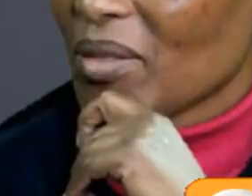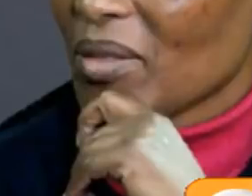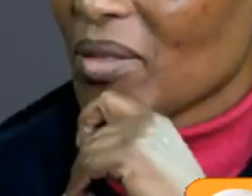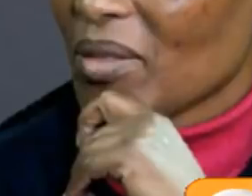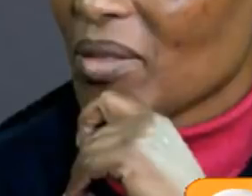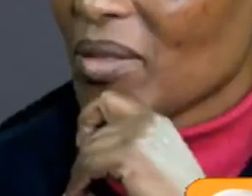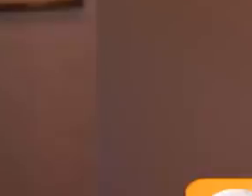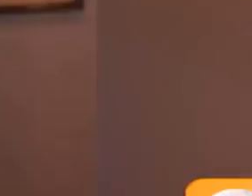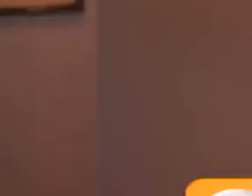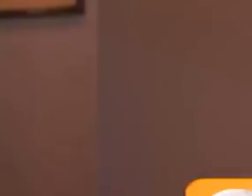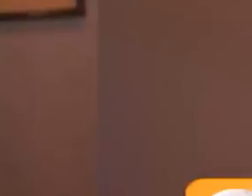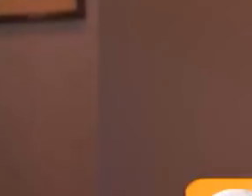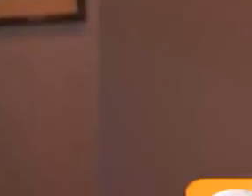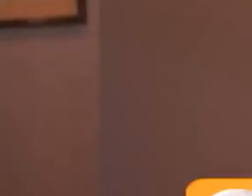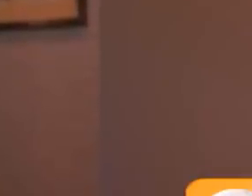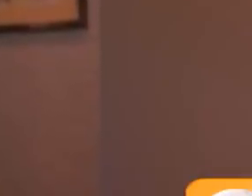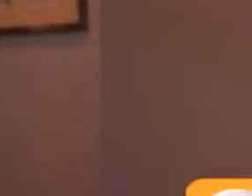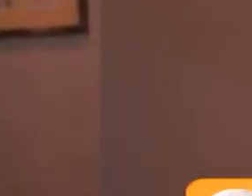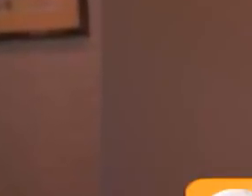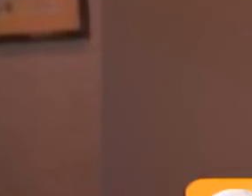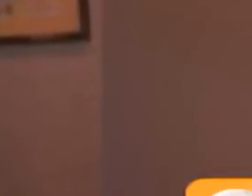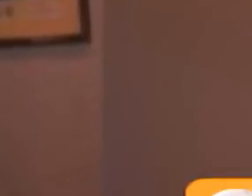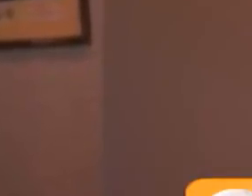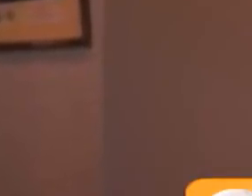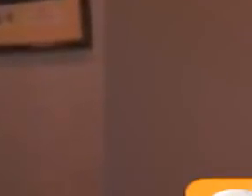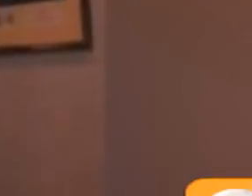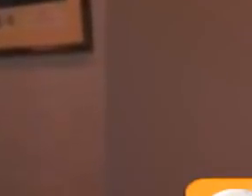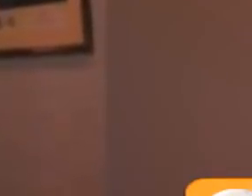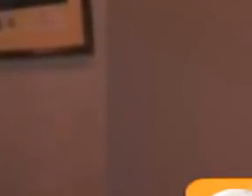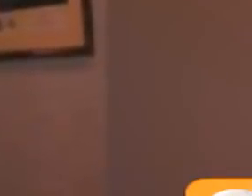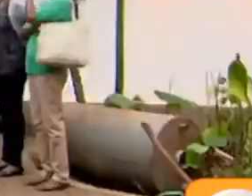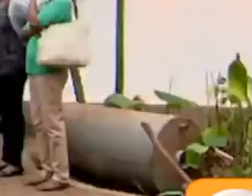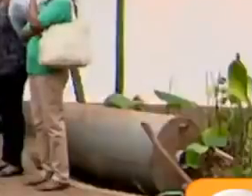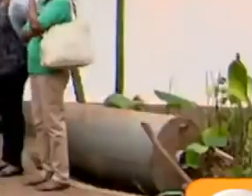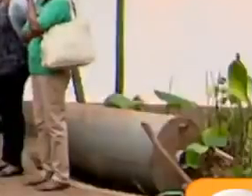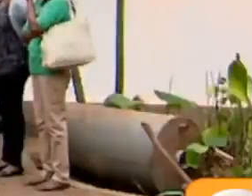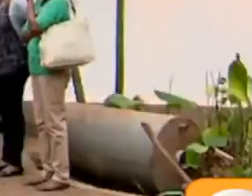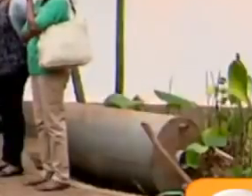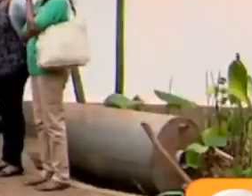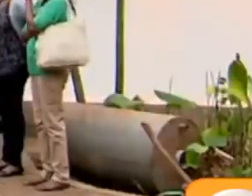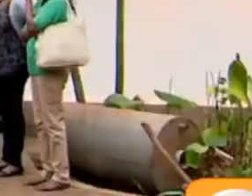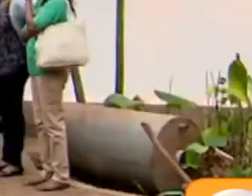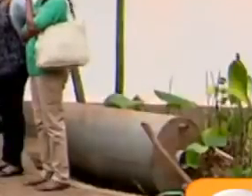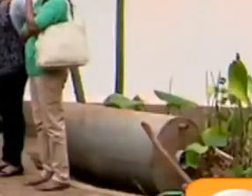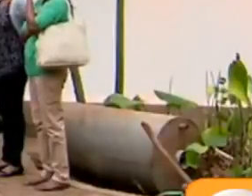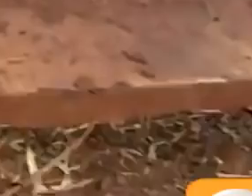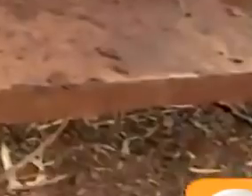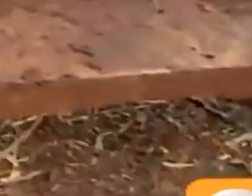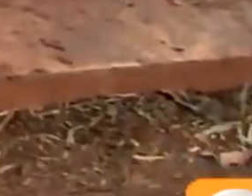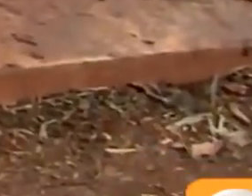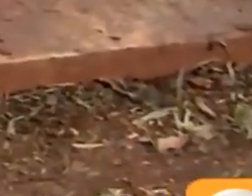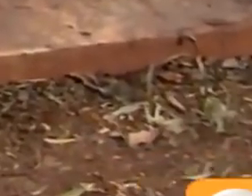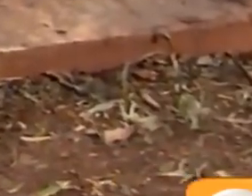murder of the deceased." Wairimu further claims that investigations into the case have been skewed to disinherit her and her